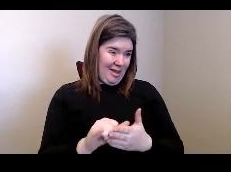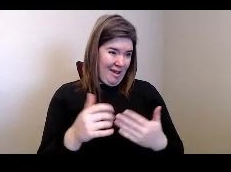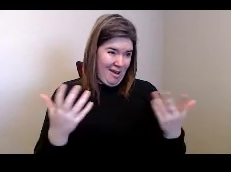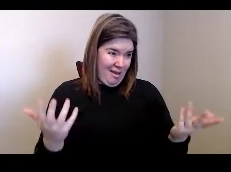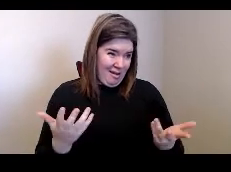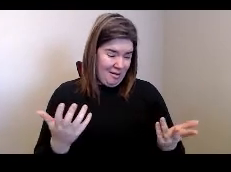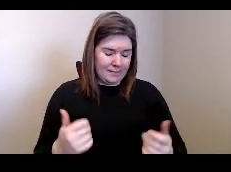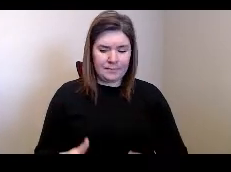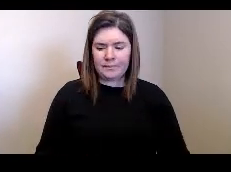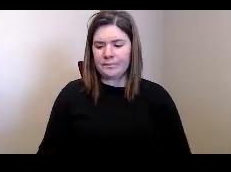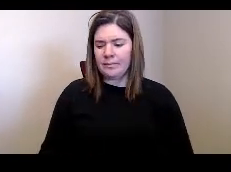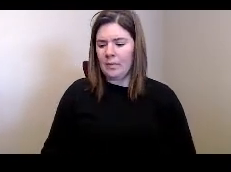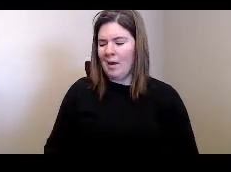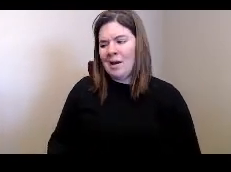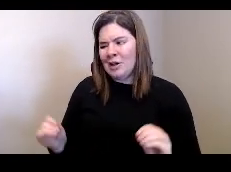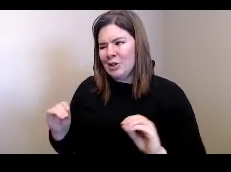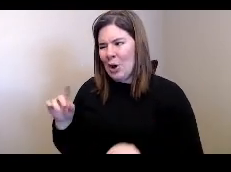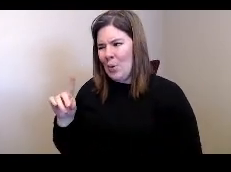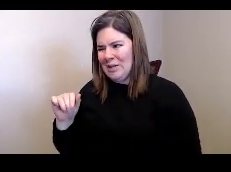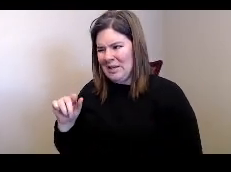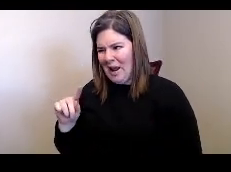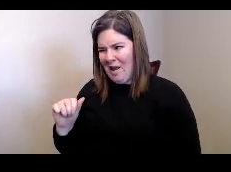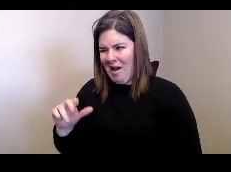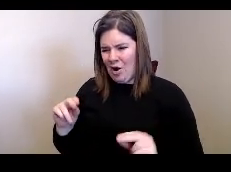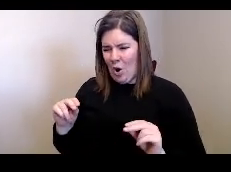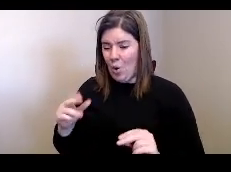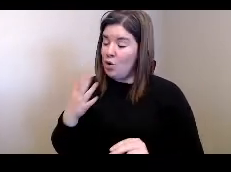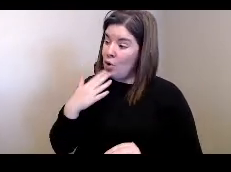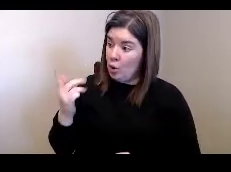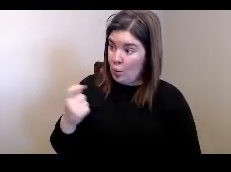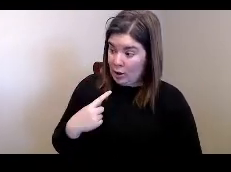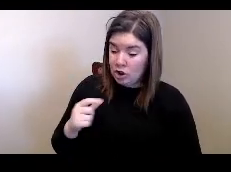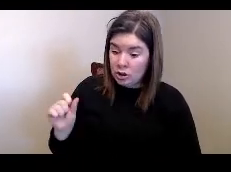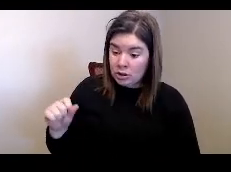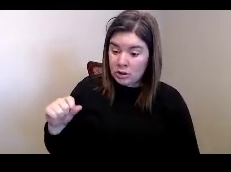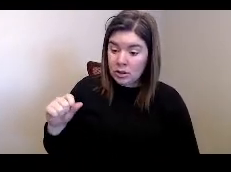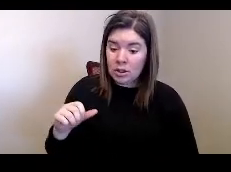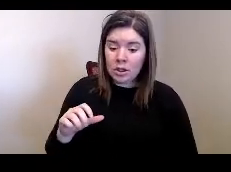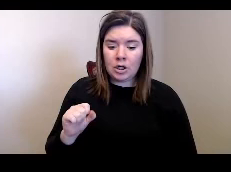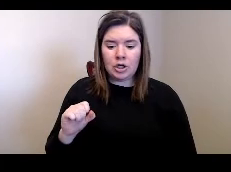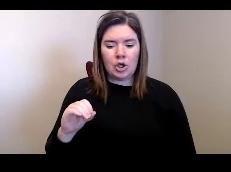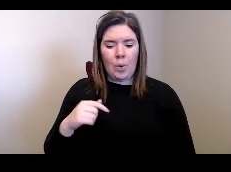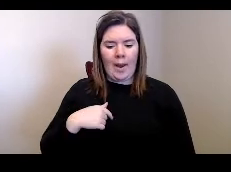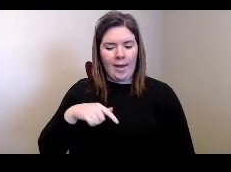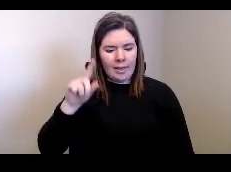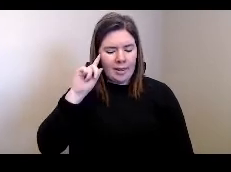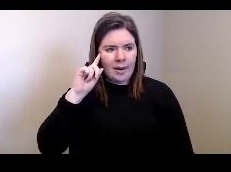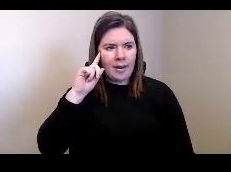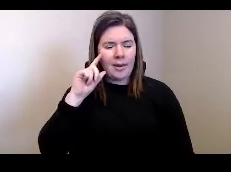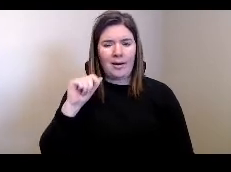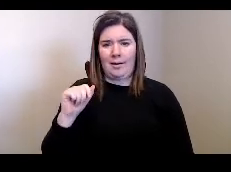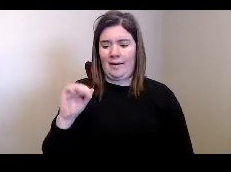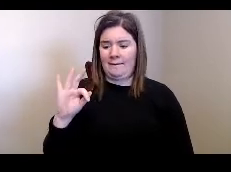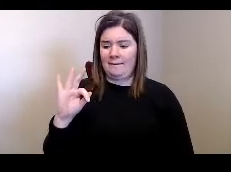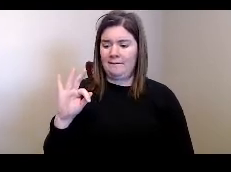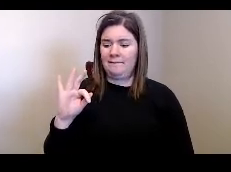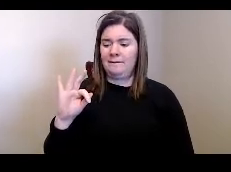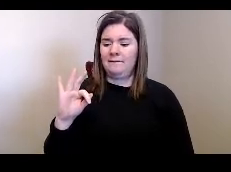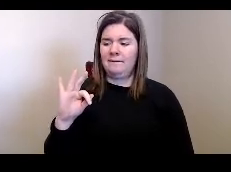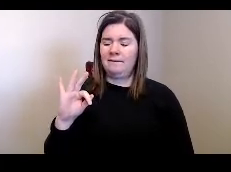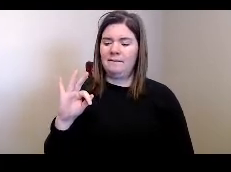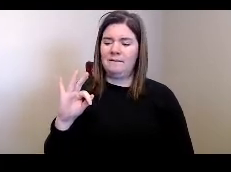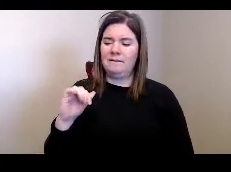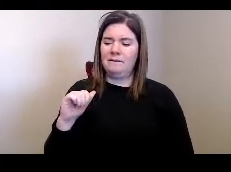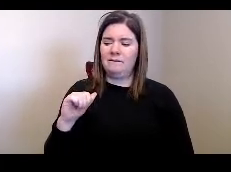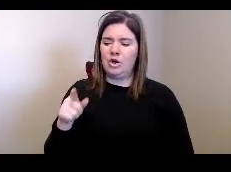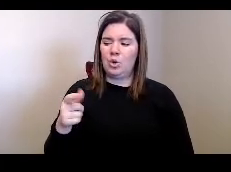Well, I don't have data on that. It's a great question. So I do think that, you know, if you are, let's say you're